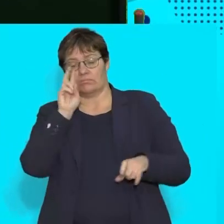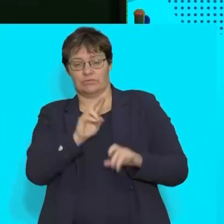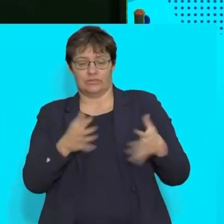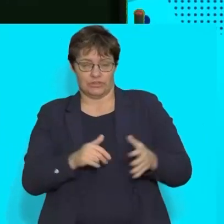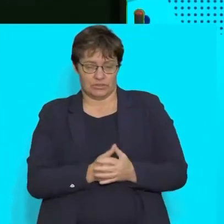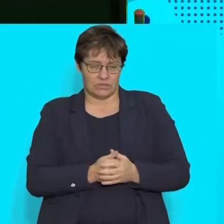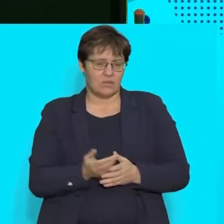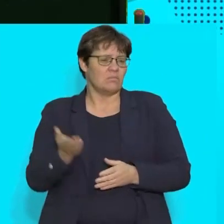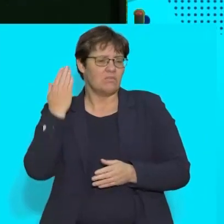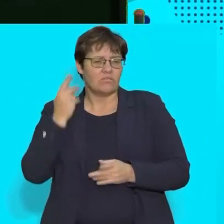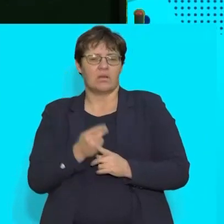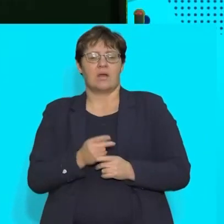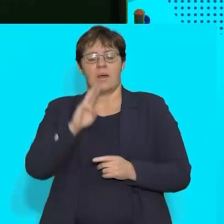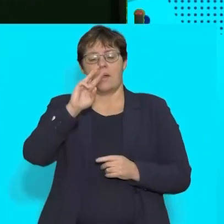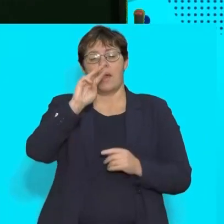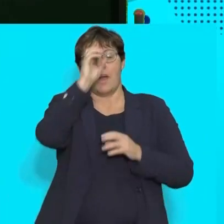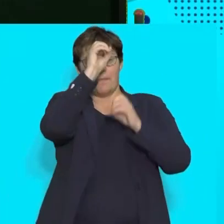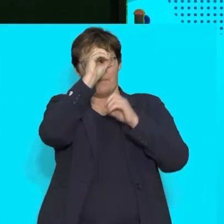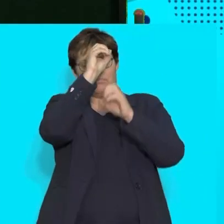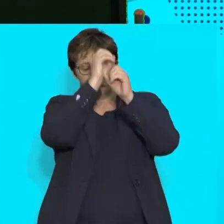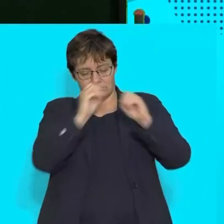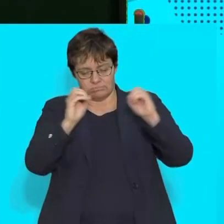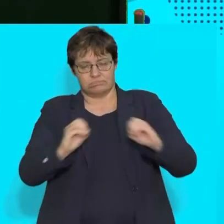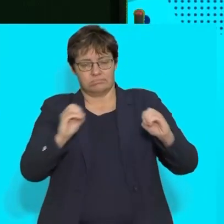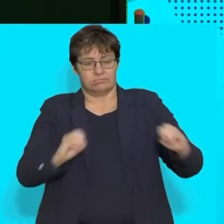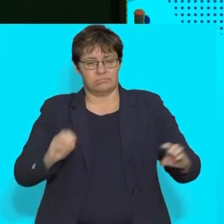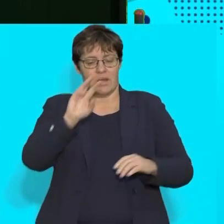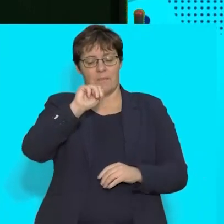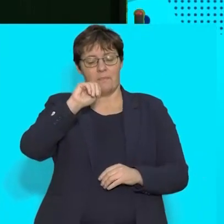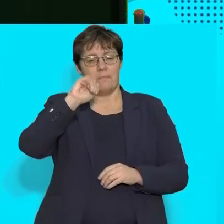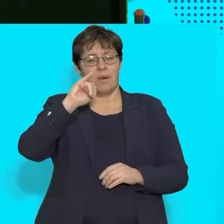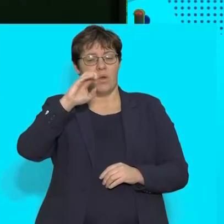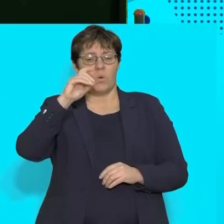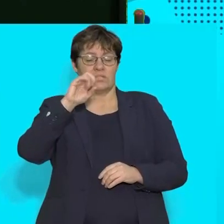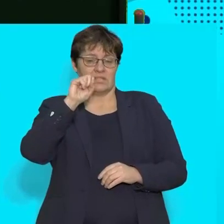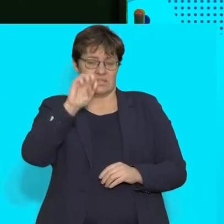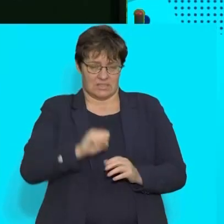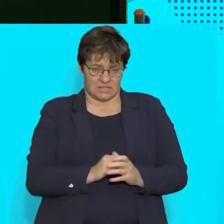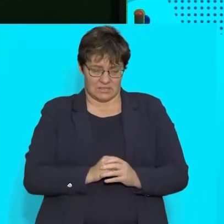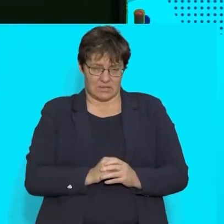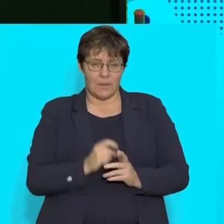at. In the past, we've looked at meiosis, and we know that those random